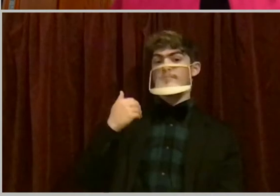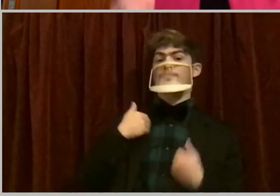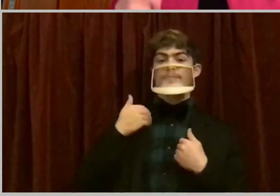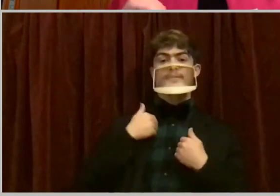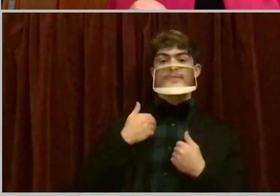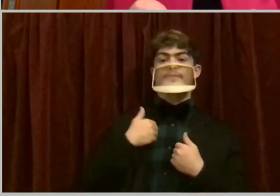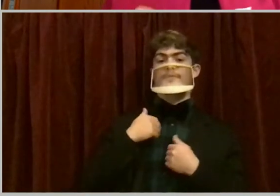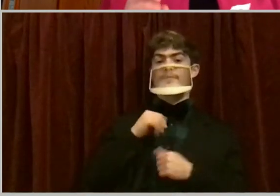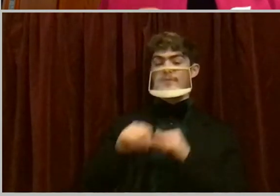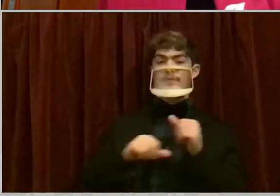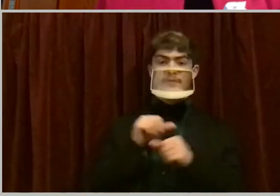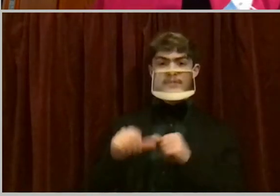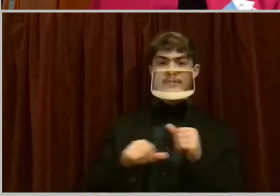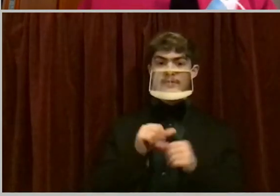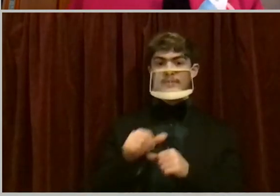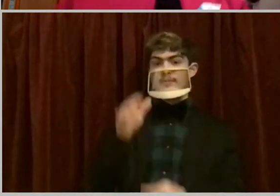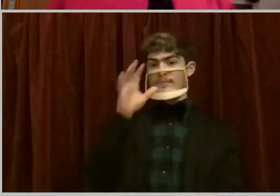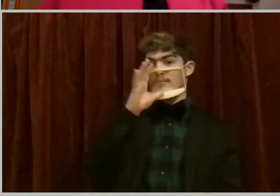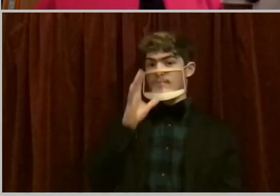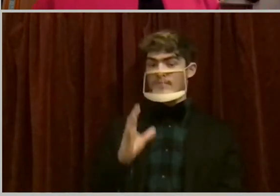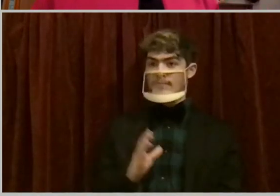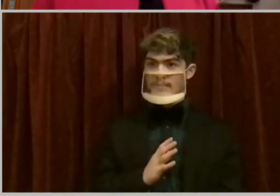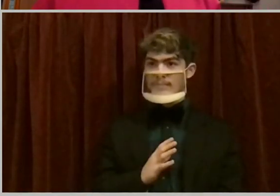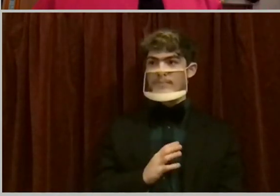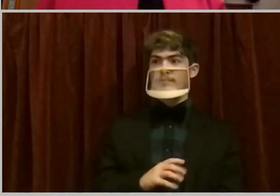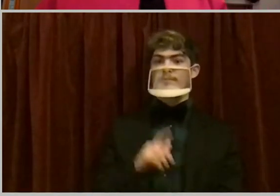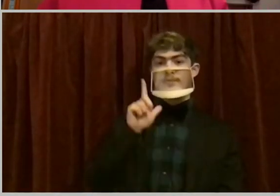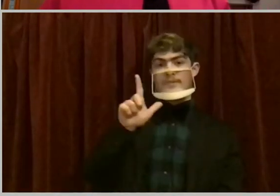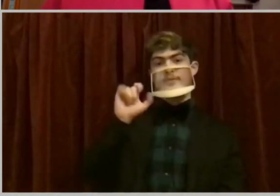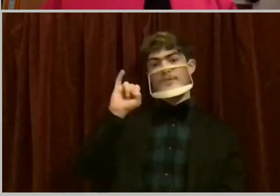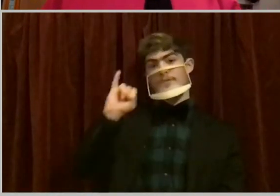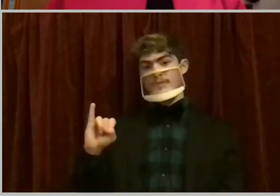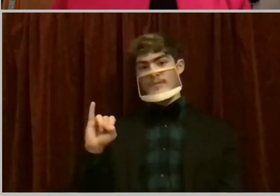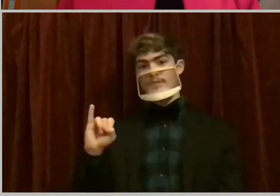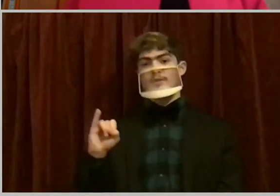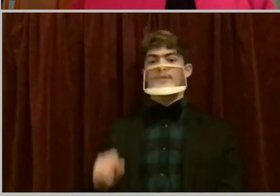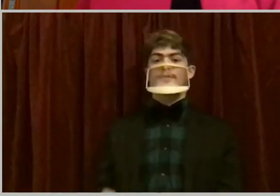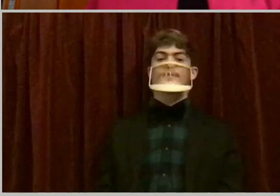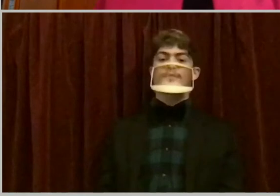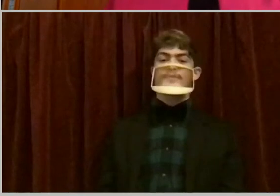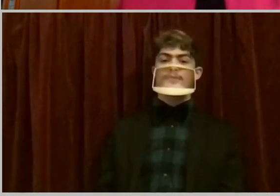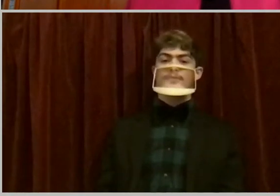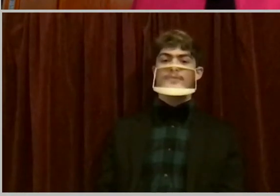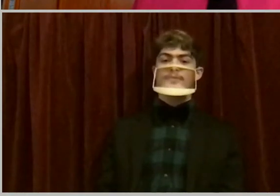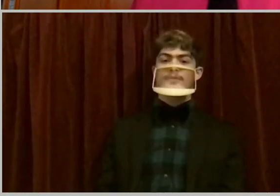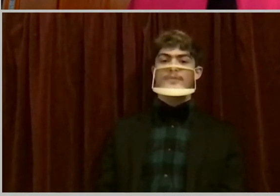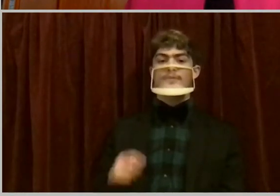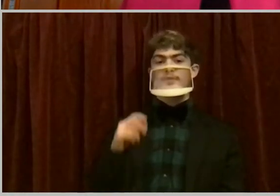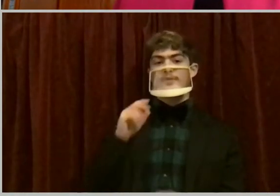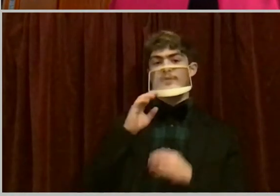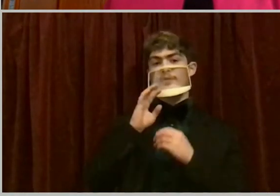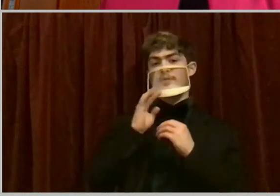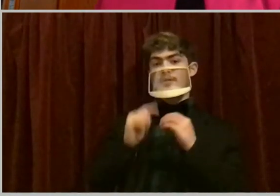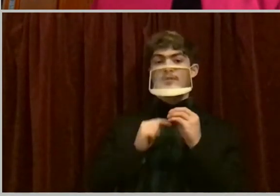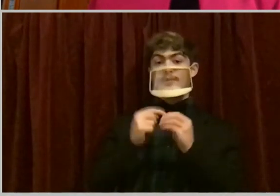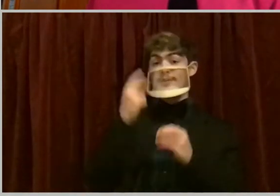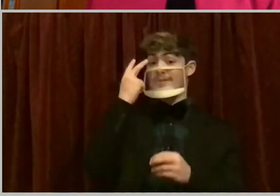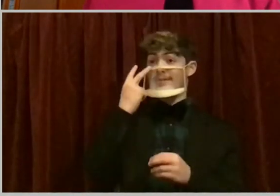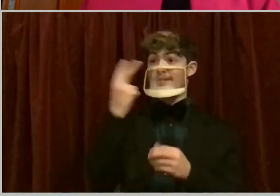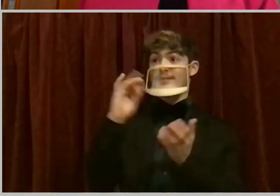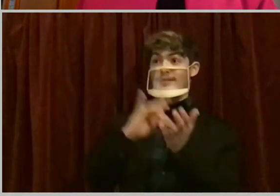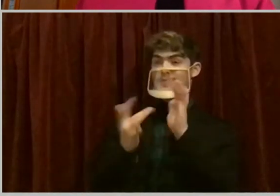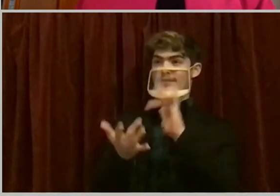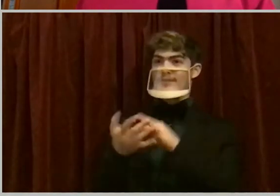think this is new, so I'm going to go through this. A Long Island Ladies Fellowship. The topic will be seeing Jesus in the eyes of the